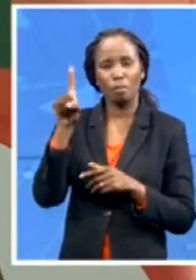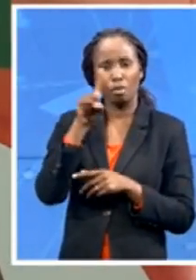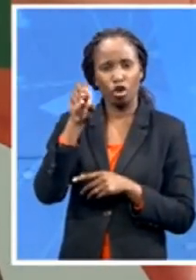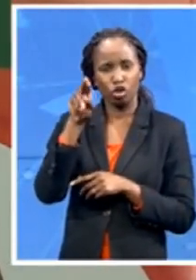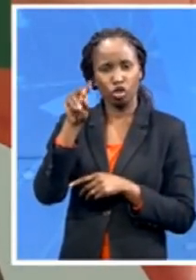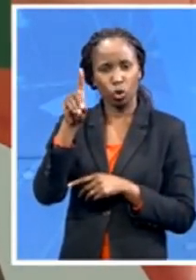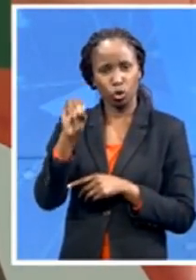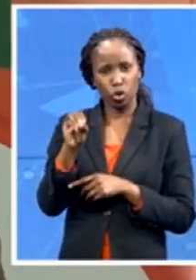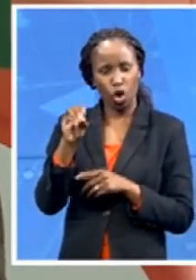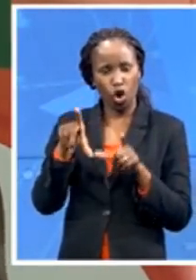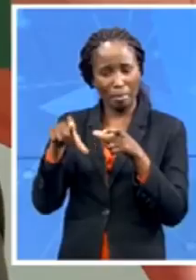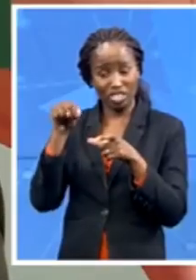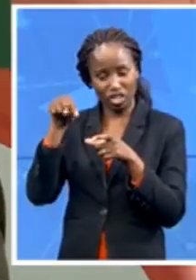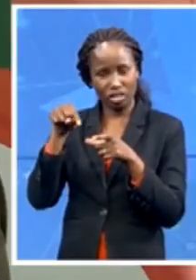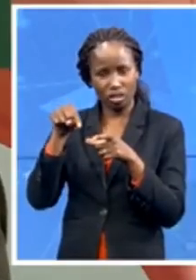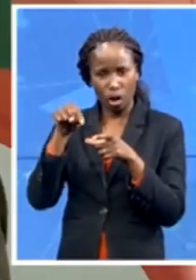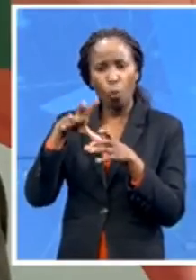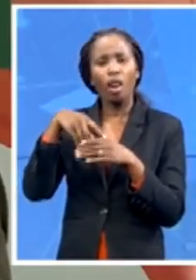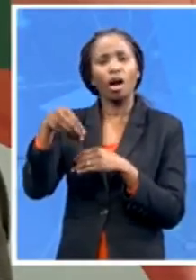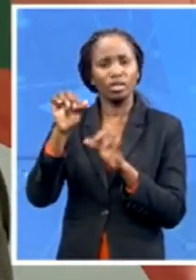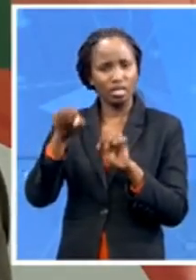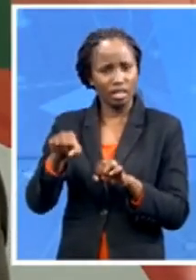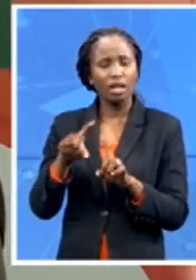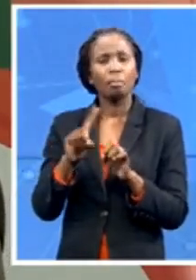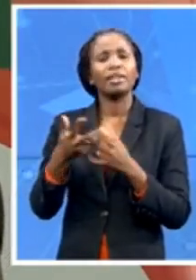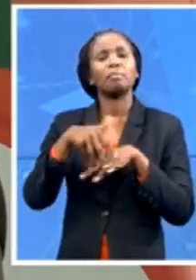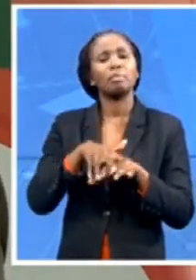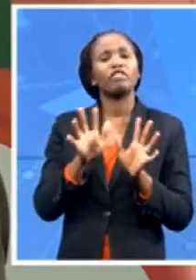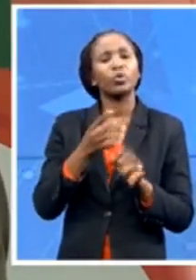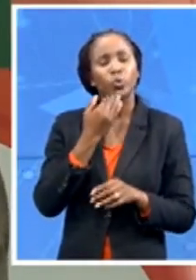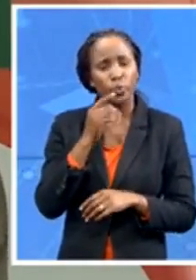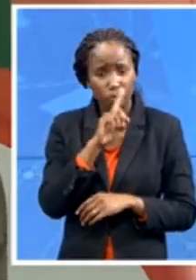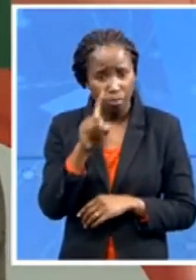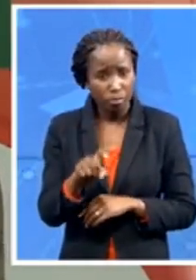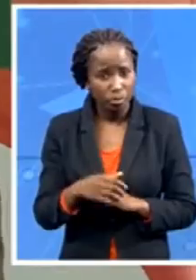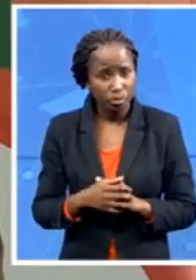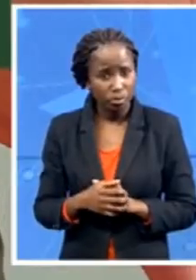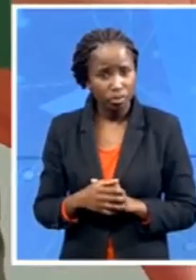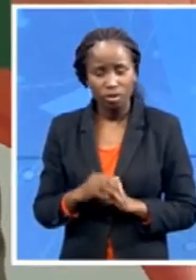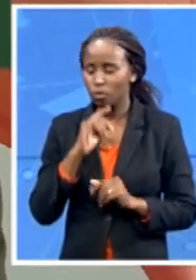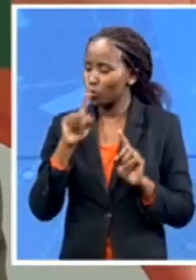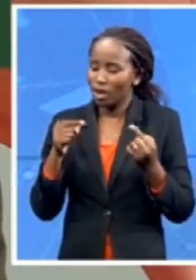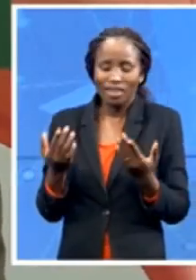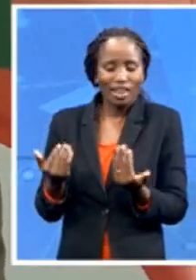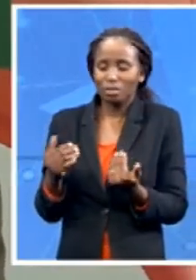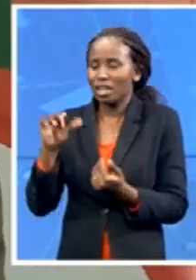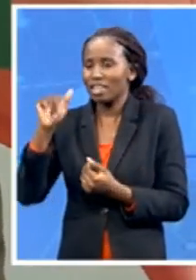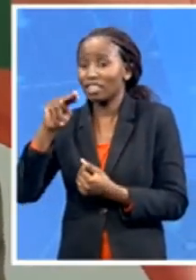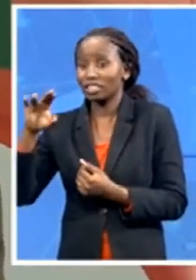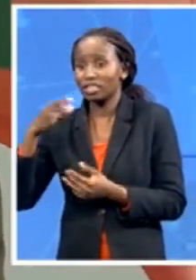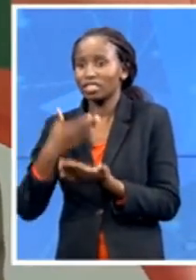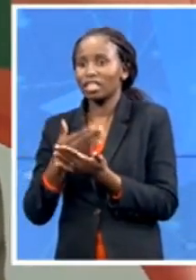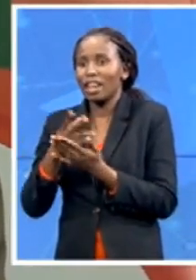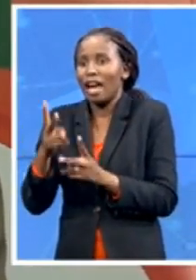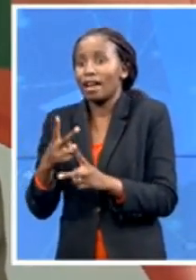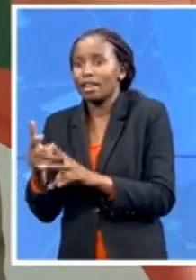wangbani. Yege si expect ba ANC au self-correct itself. Siti tina sawbe